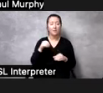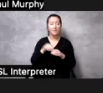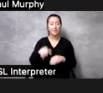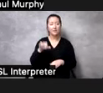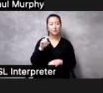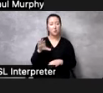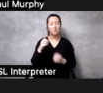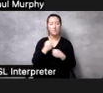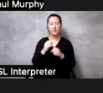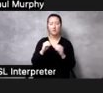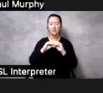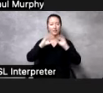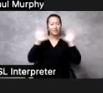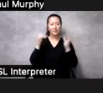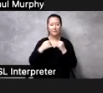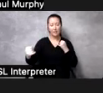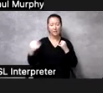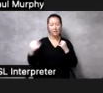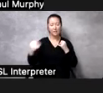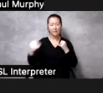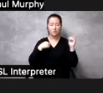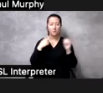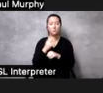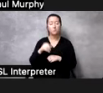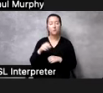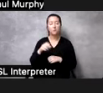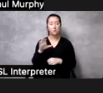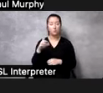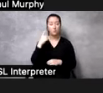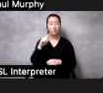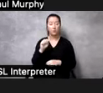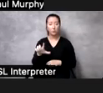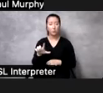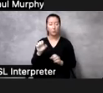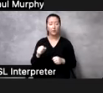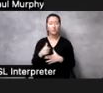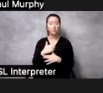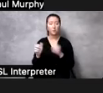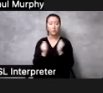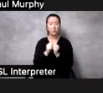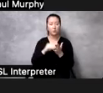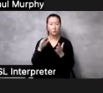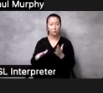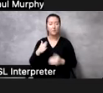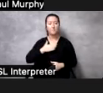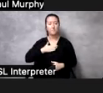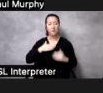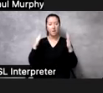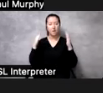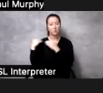clear lines of expectations. I use this document as a tool to share with the students what my responsibilities